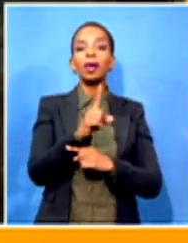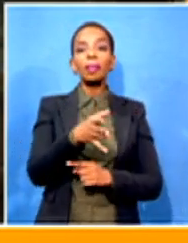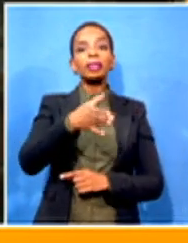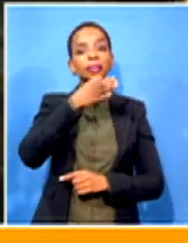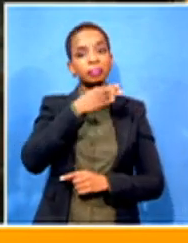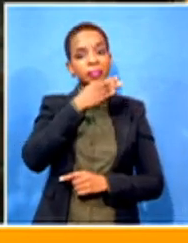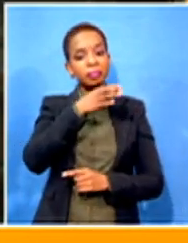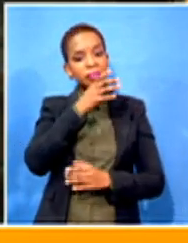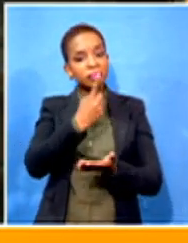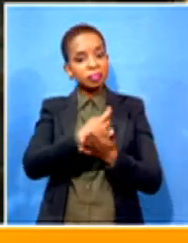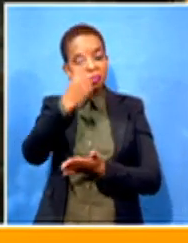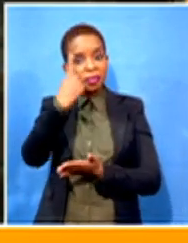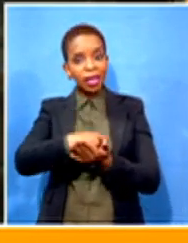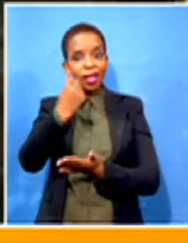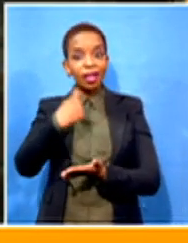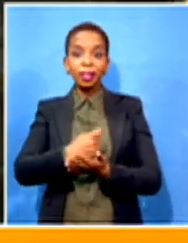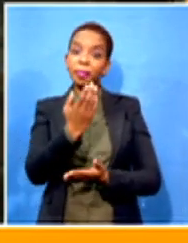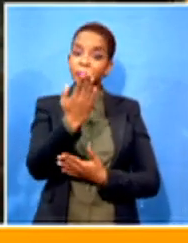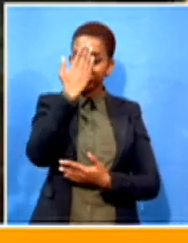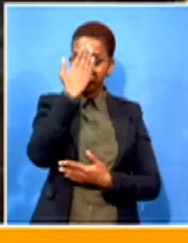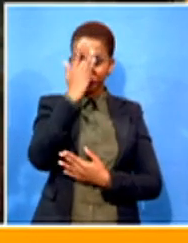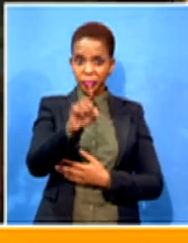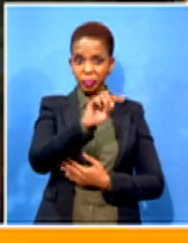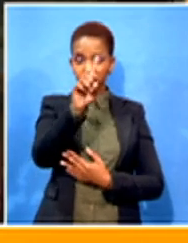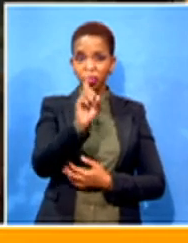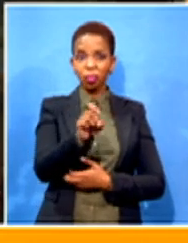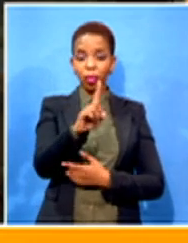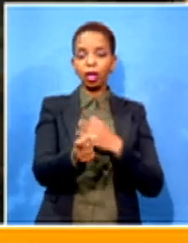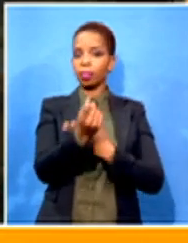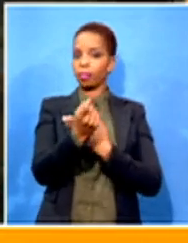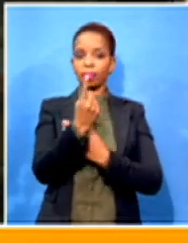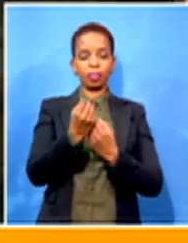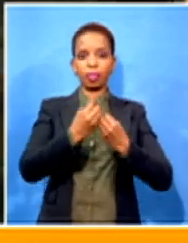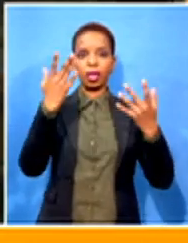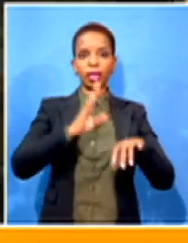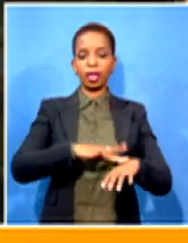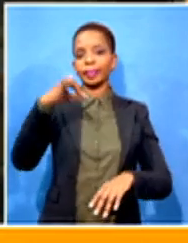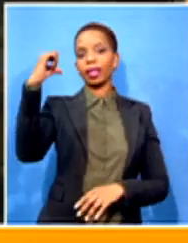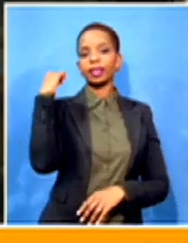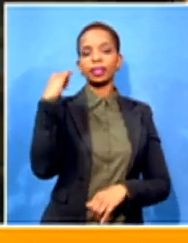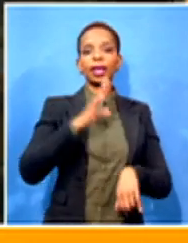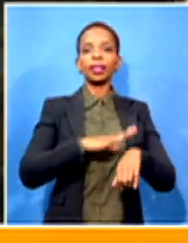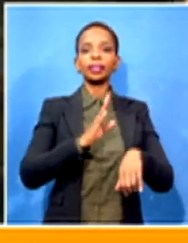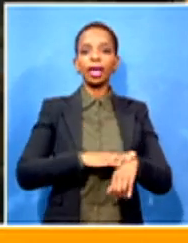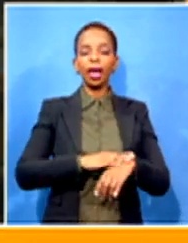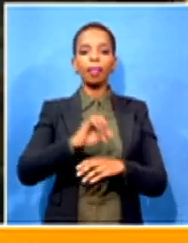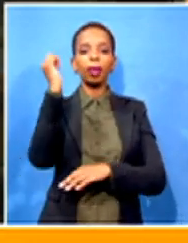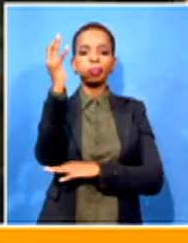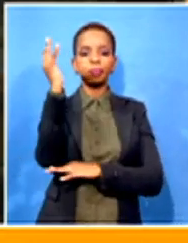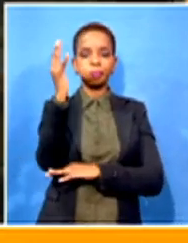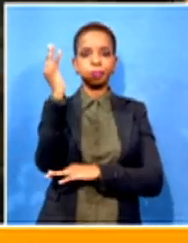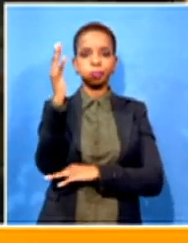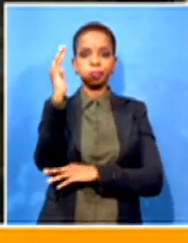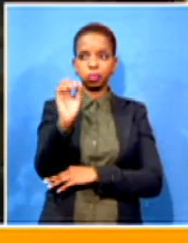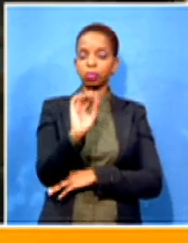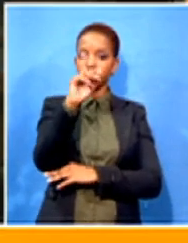alcohol products. And, you know, that question came up several times yesterday during the press briefing as well, Leanne. And it was